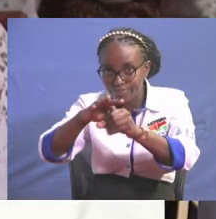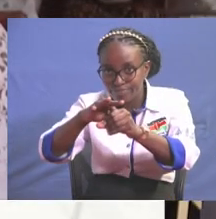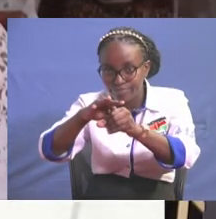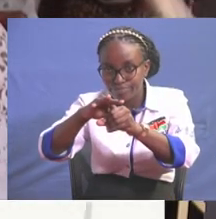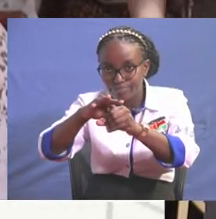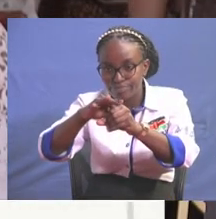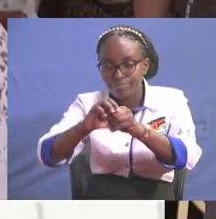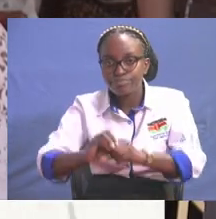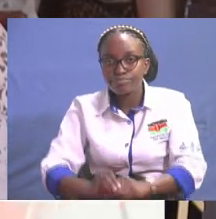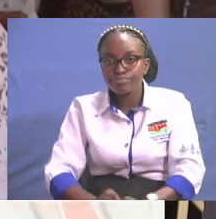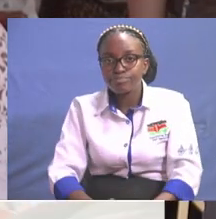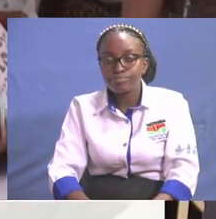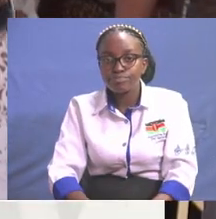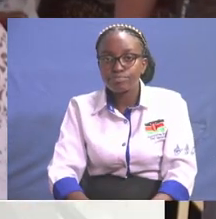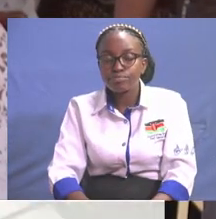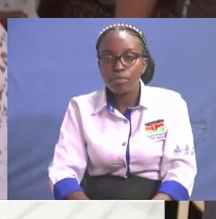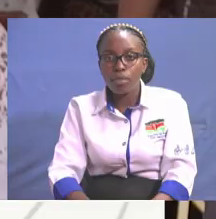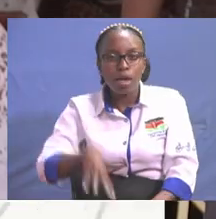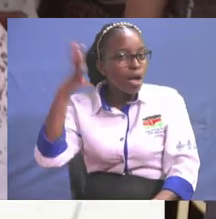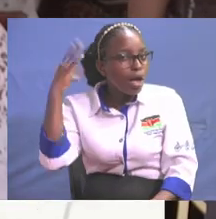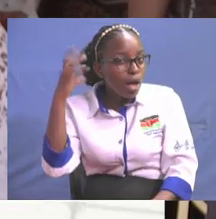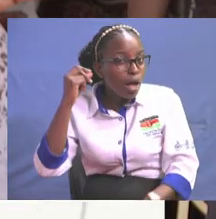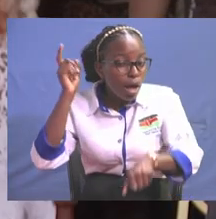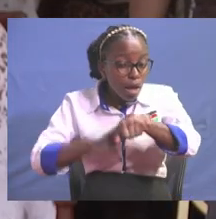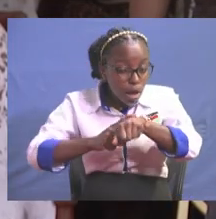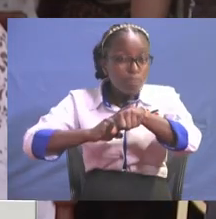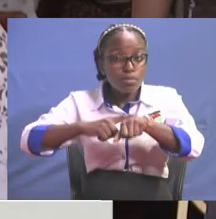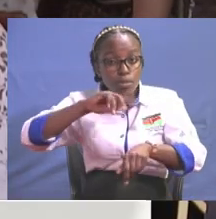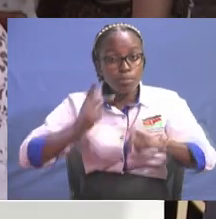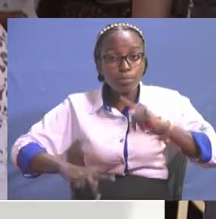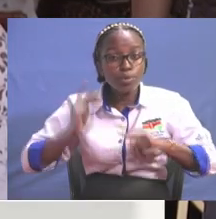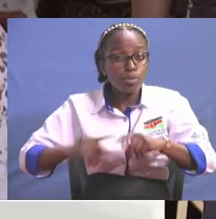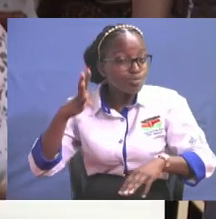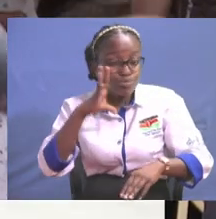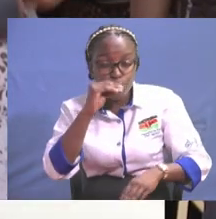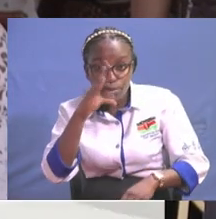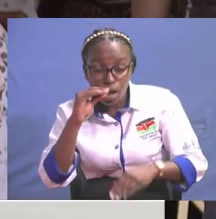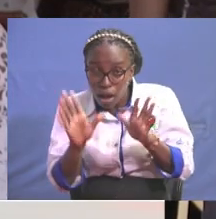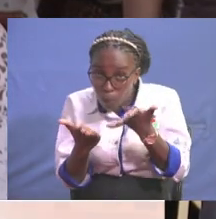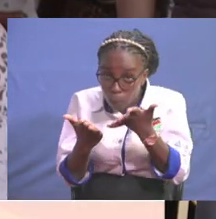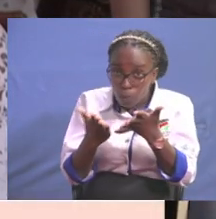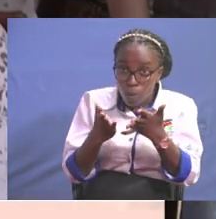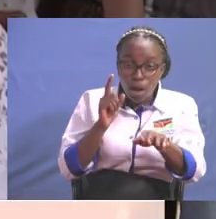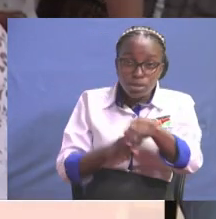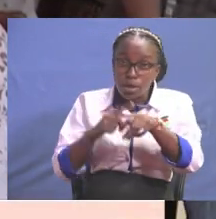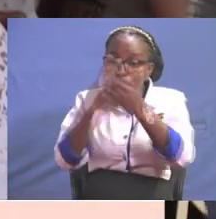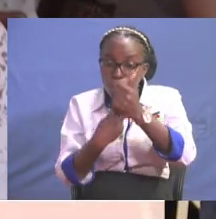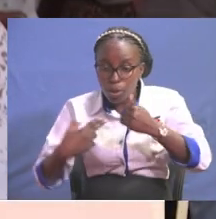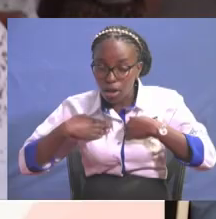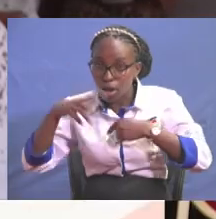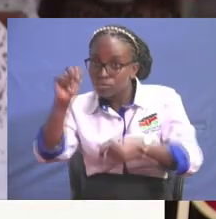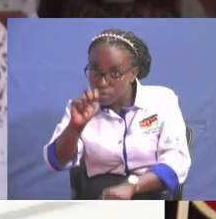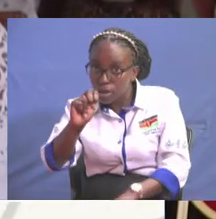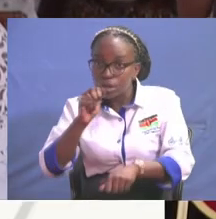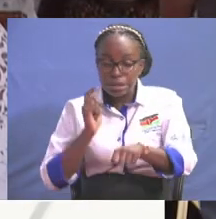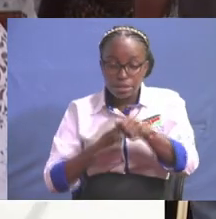Alipiga kura. Alisikiza watu wa Embu vile wanasema. Hata huyu WN alikuwa ameandika barua akakuja